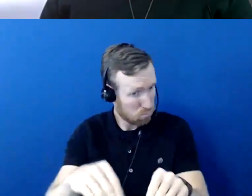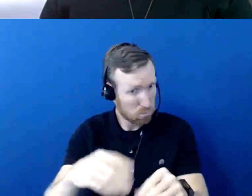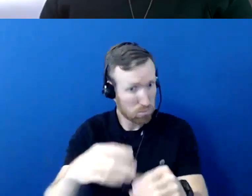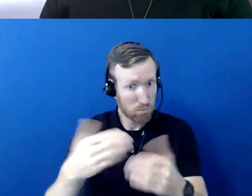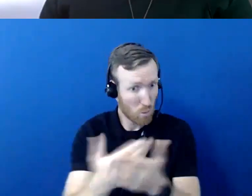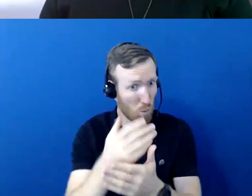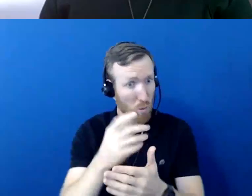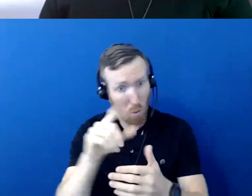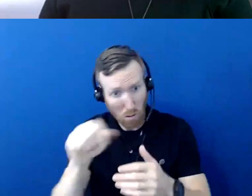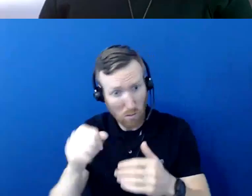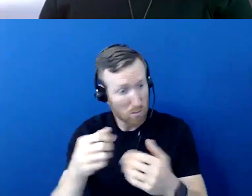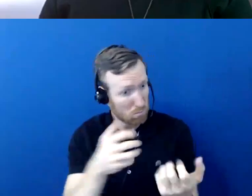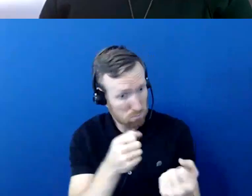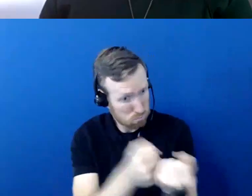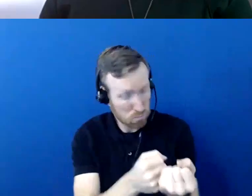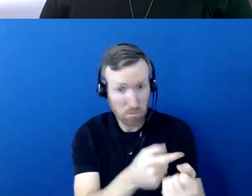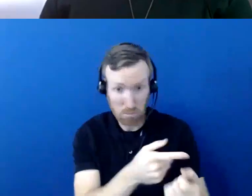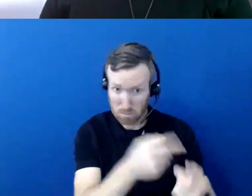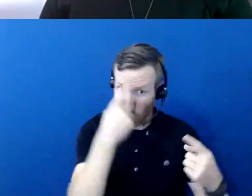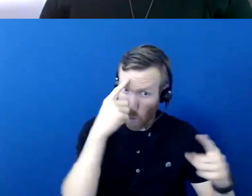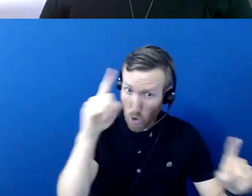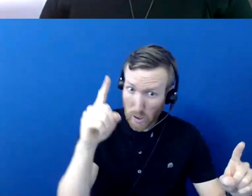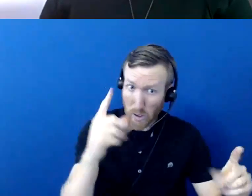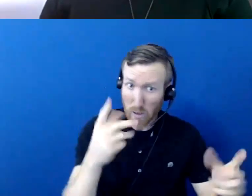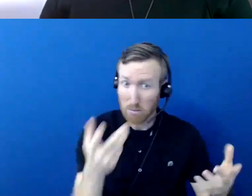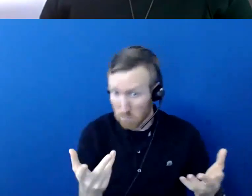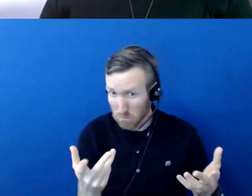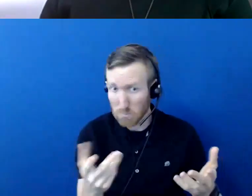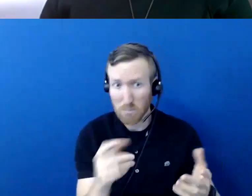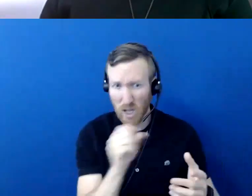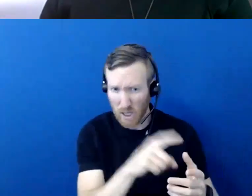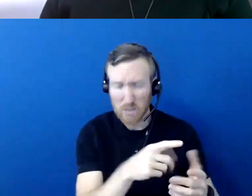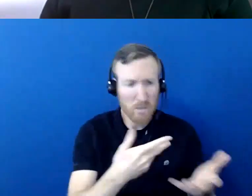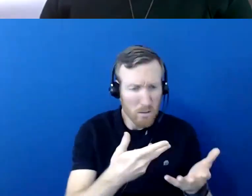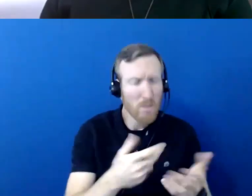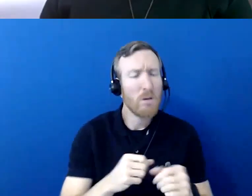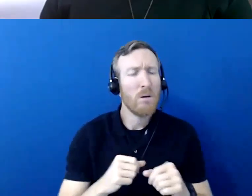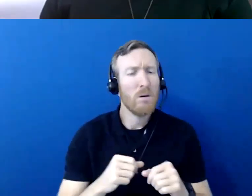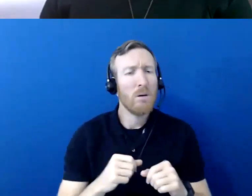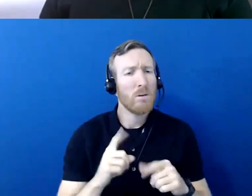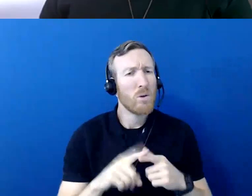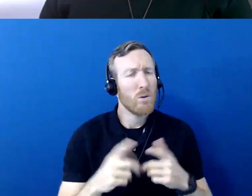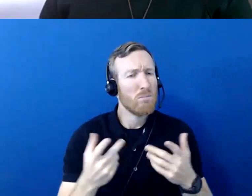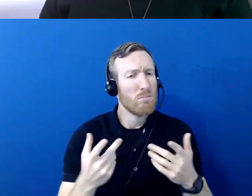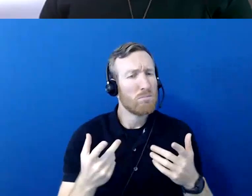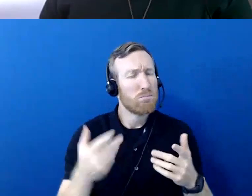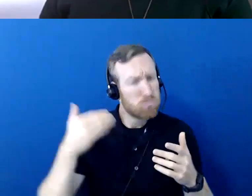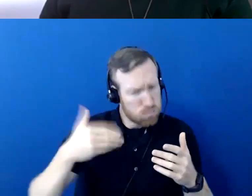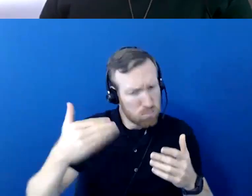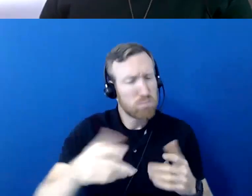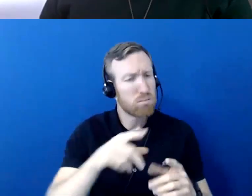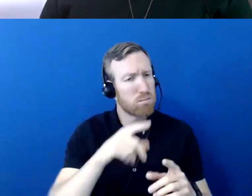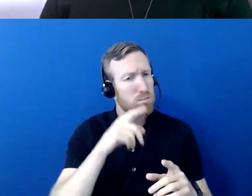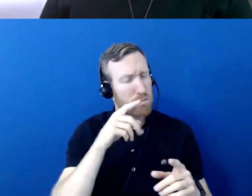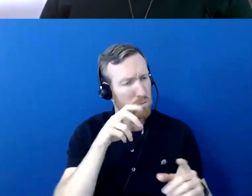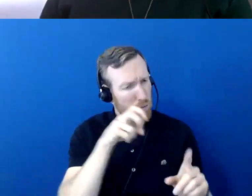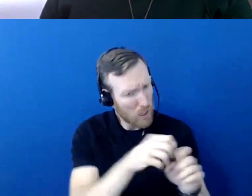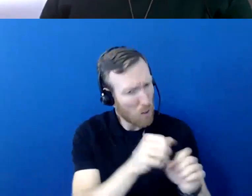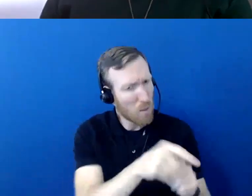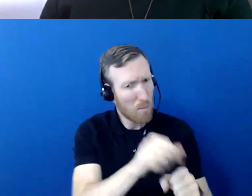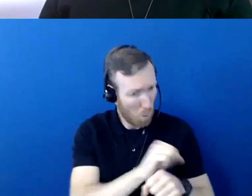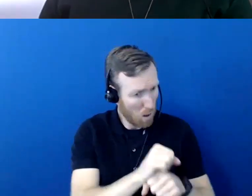to once the solutions have been implemented and to check on a regular basis to make sure that